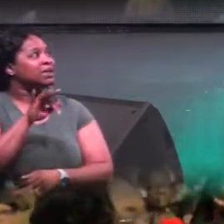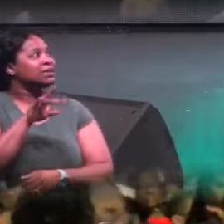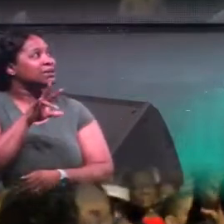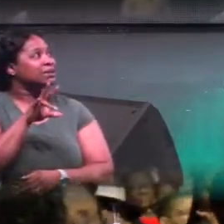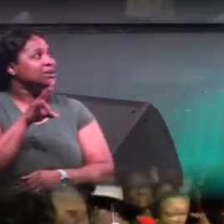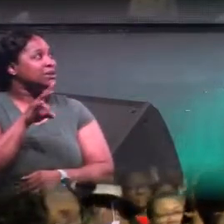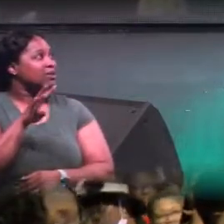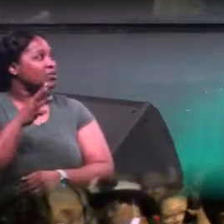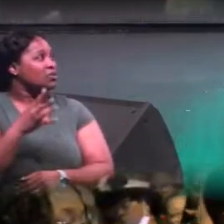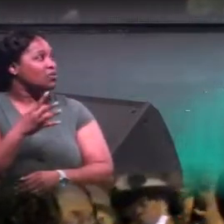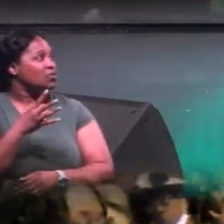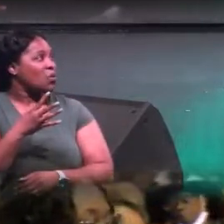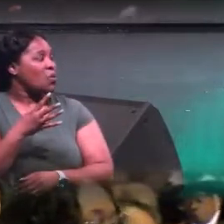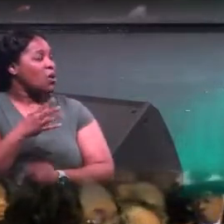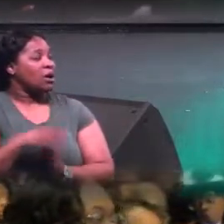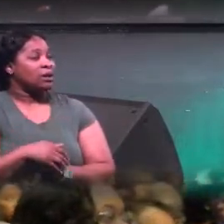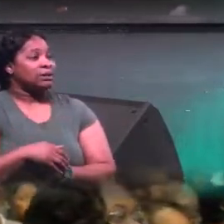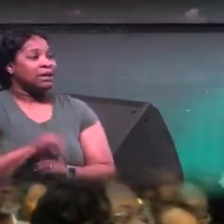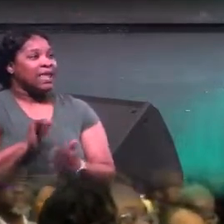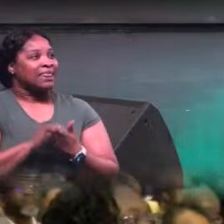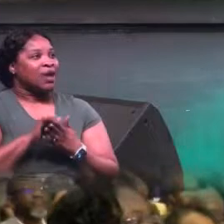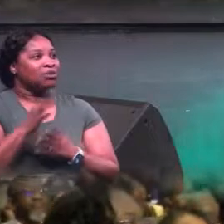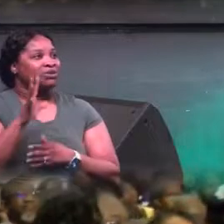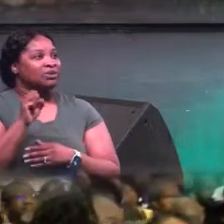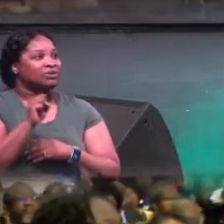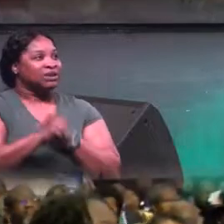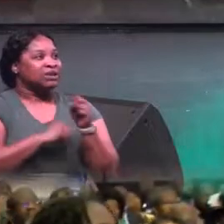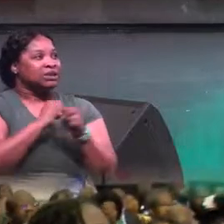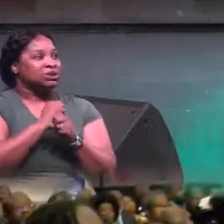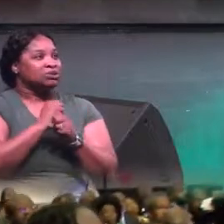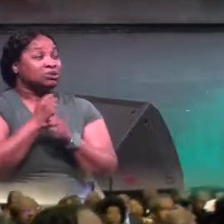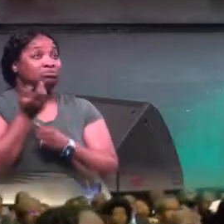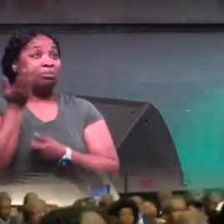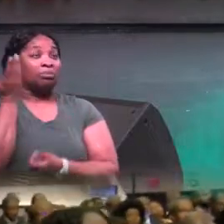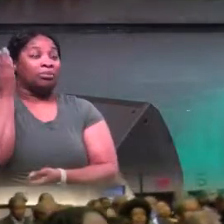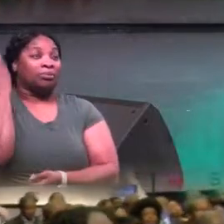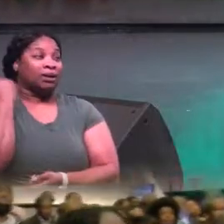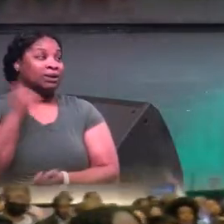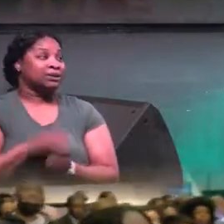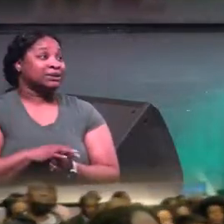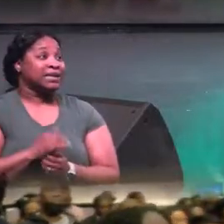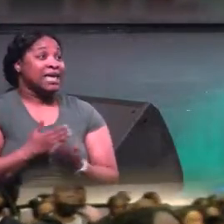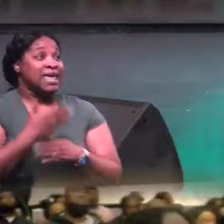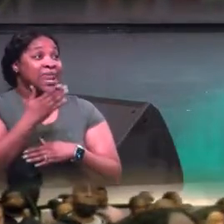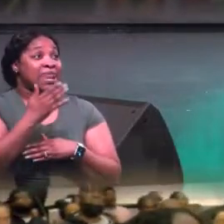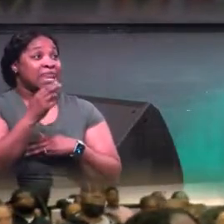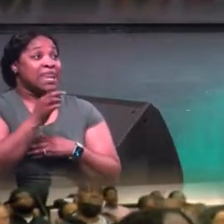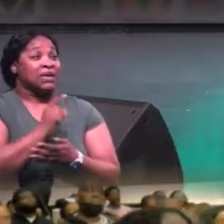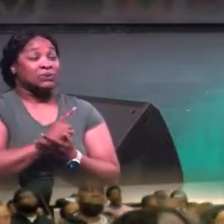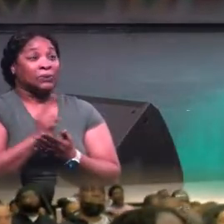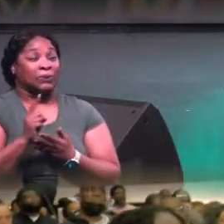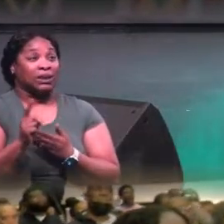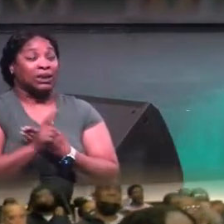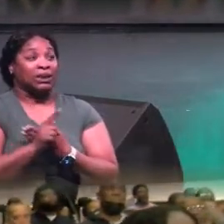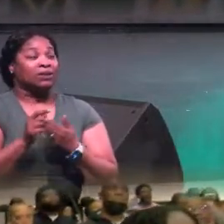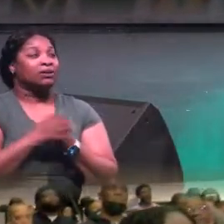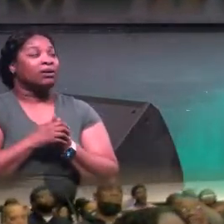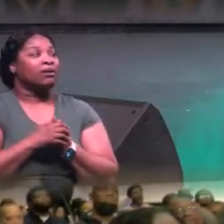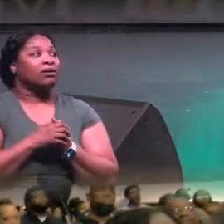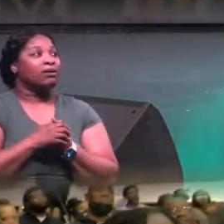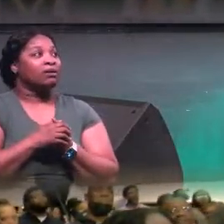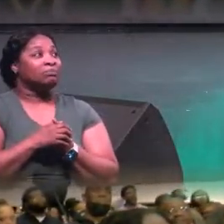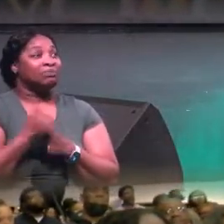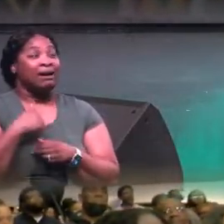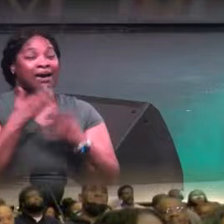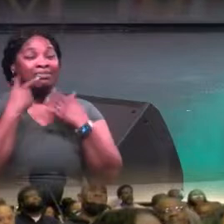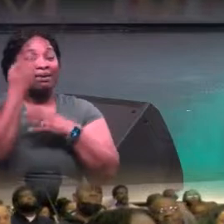1974. And so that would be 50 years ago next week. And I thank God that